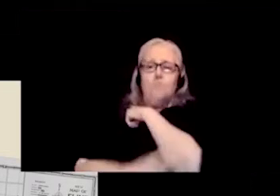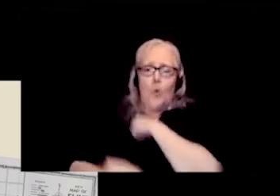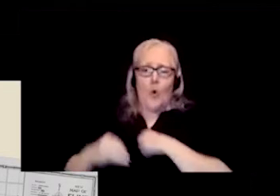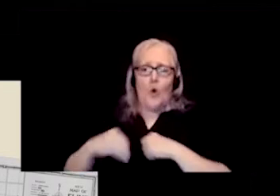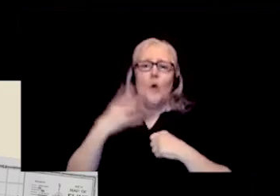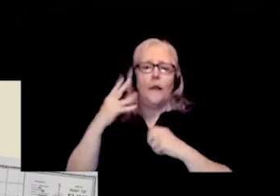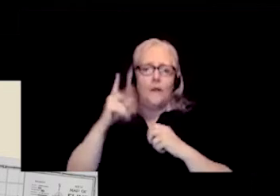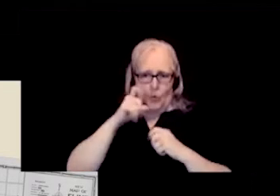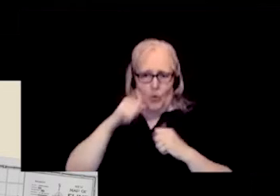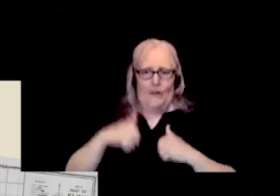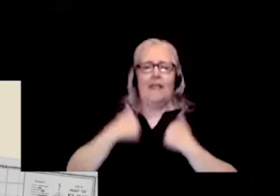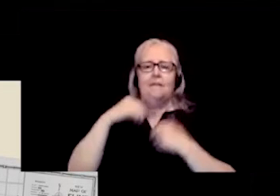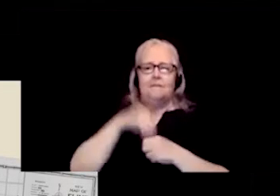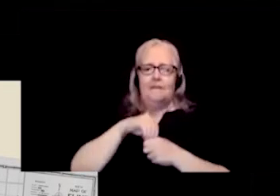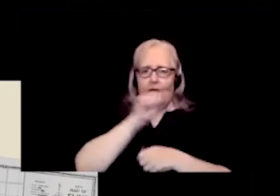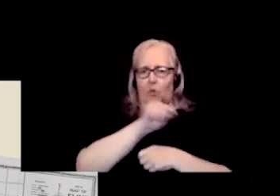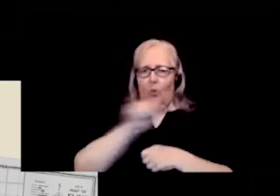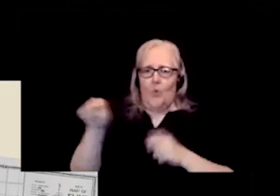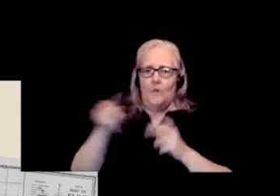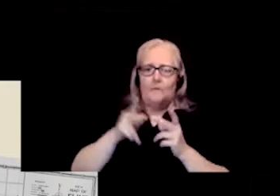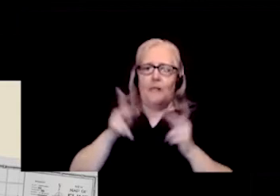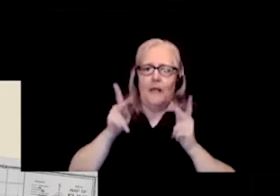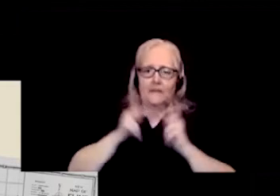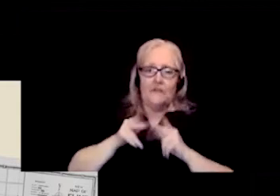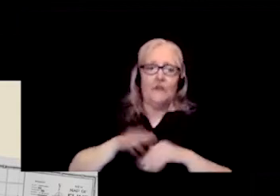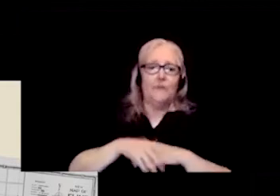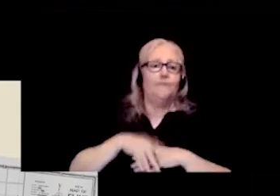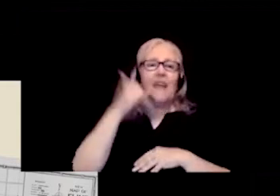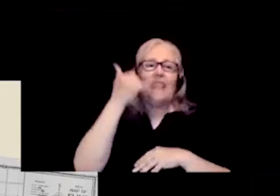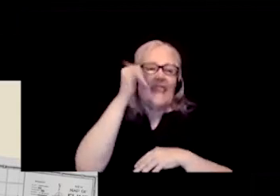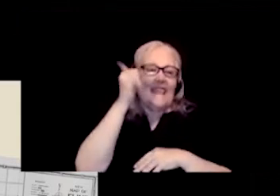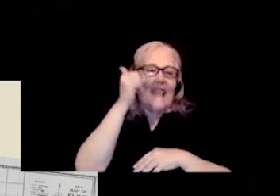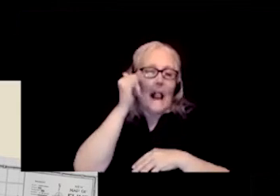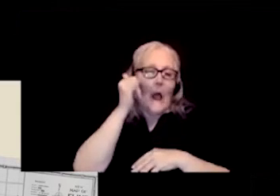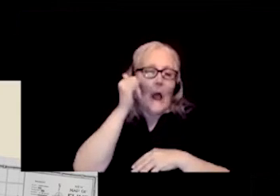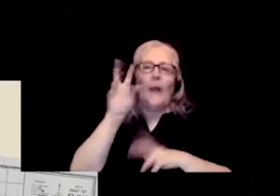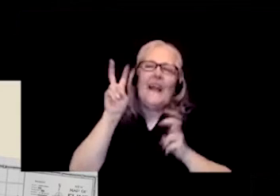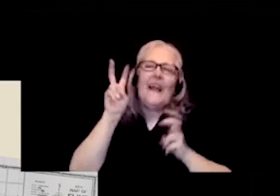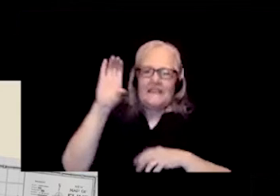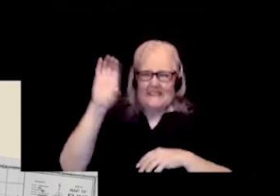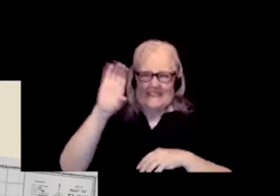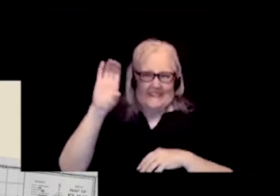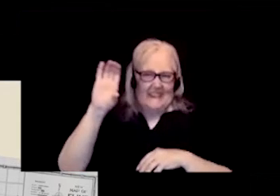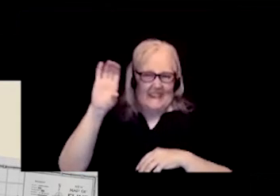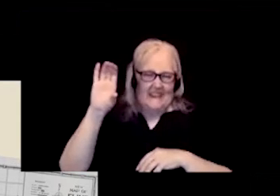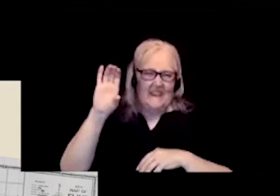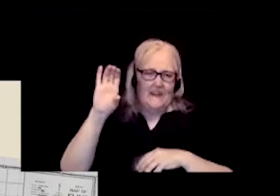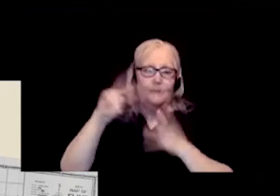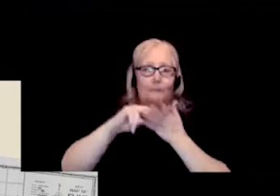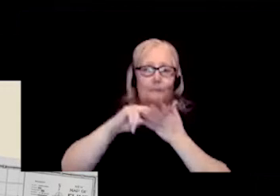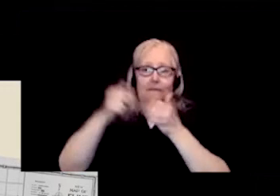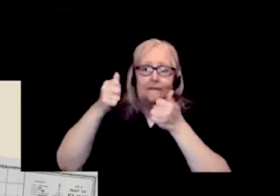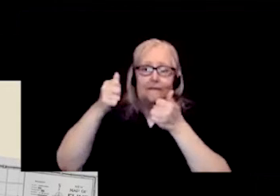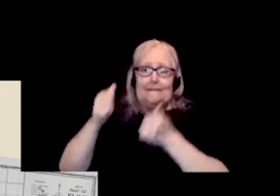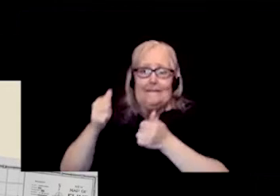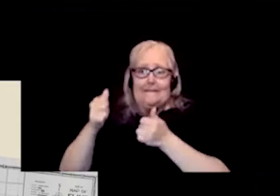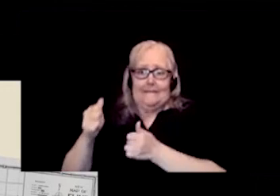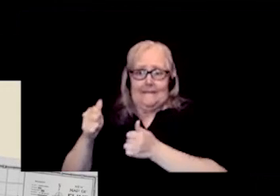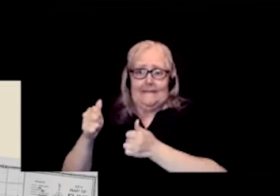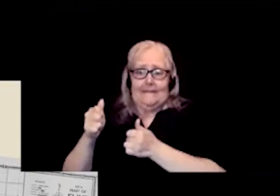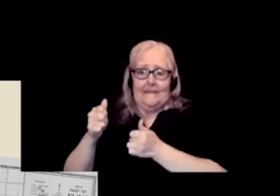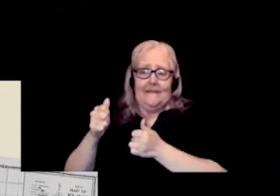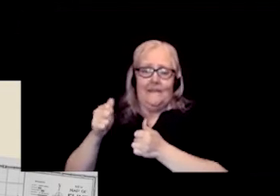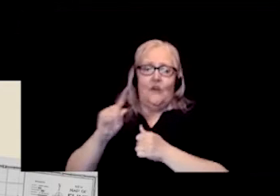these areas. The yellow or the C or less or declining neighborhoods were your undesirable